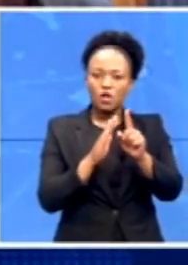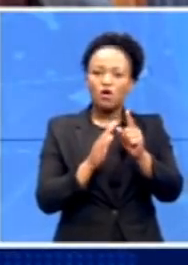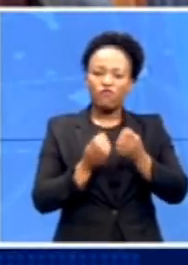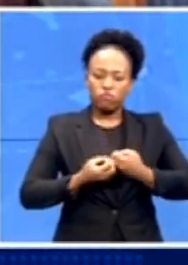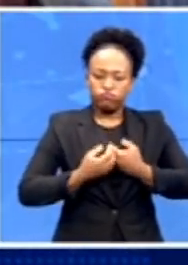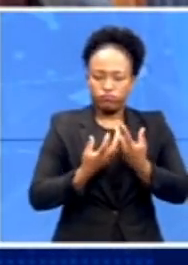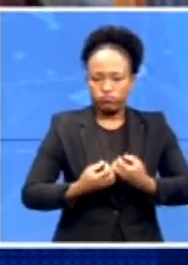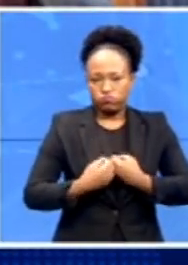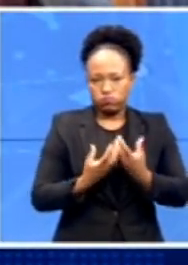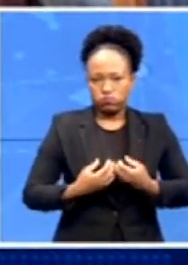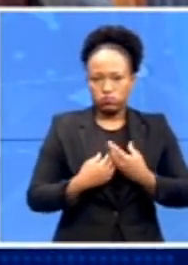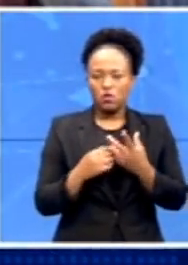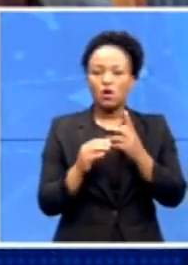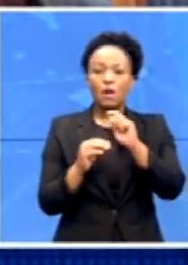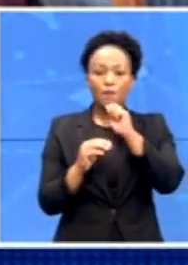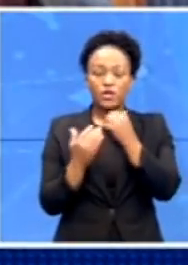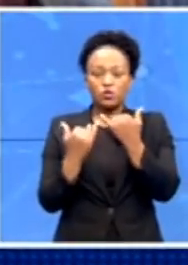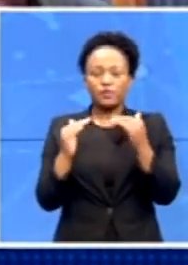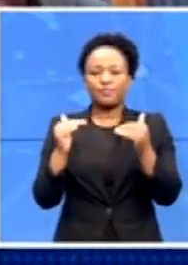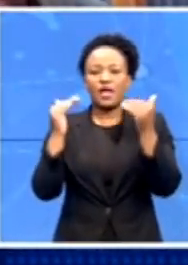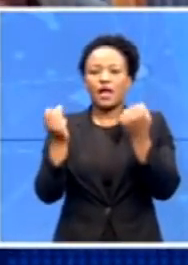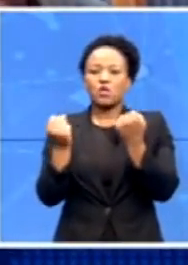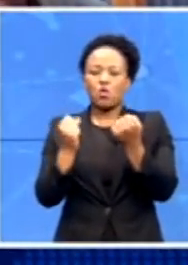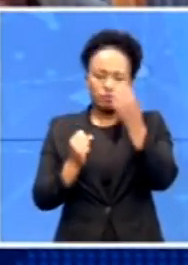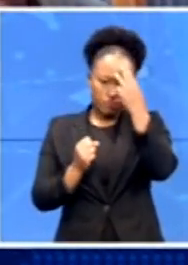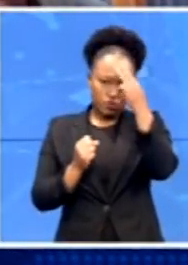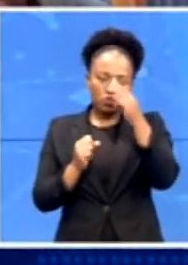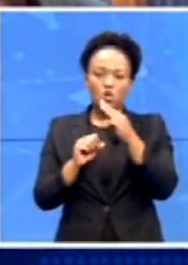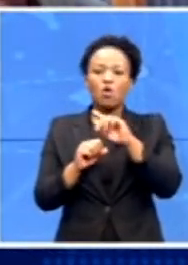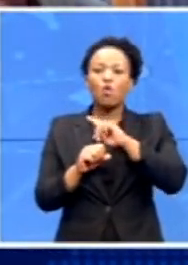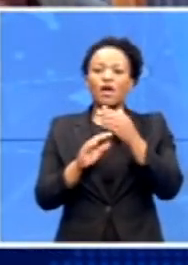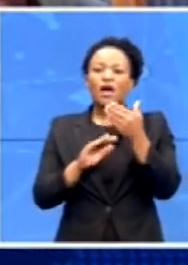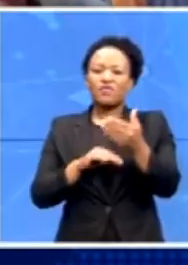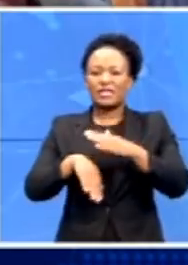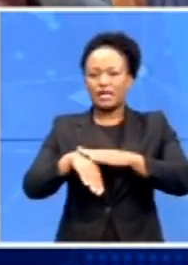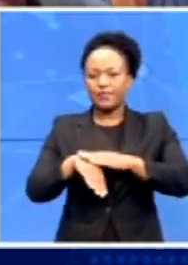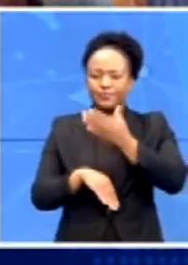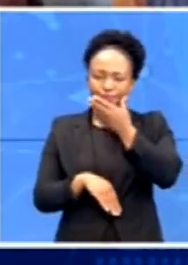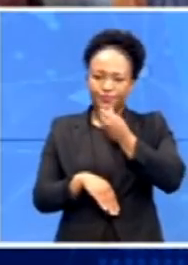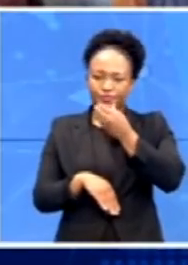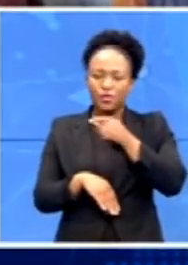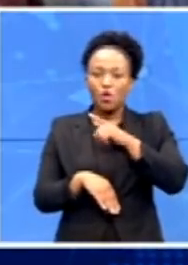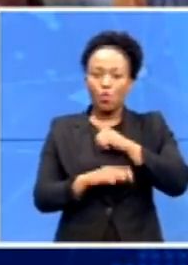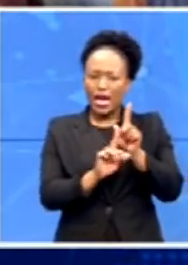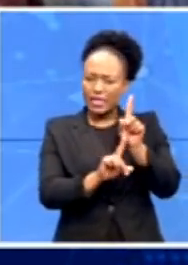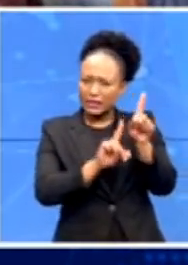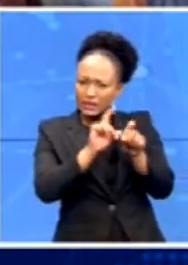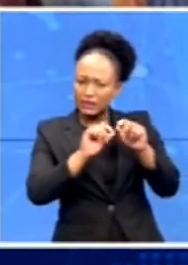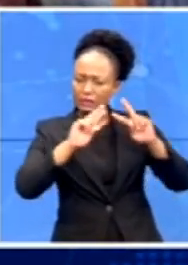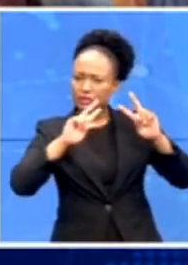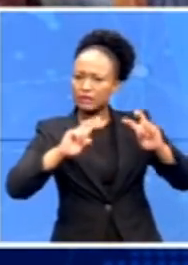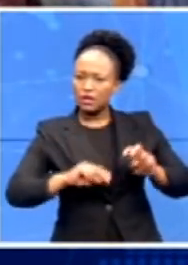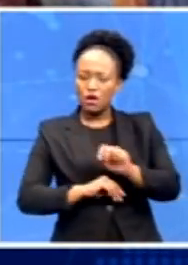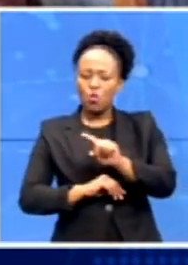High Court in Pretoria after the festive break. The inquest probes the deaths of 144 mentally ill